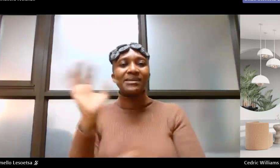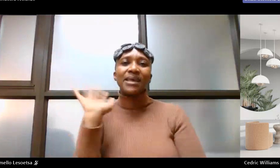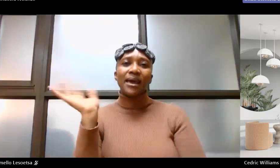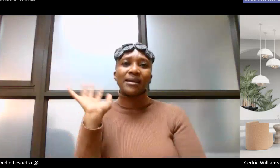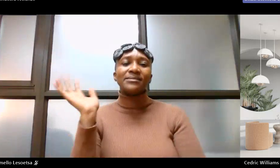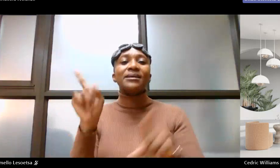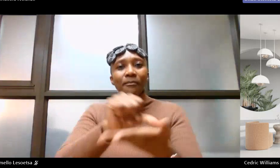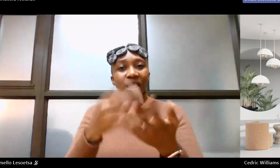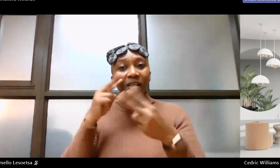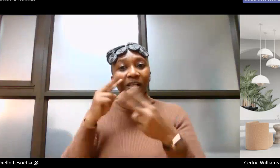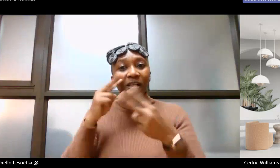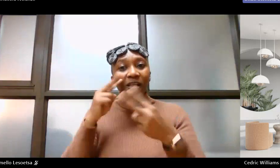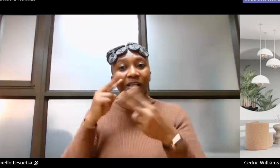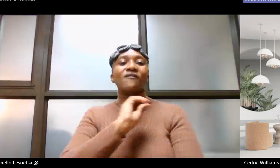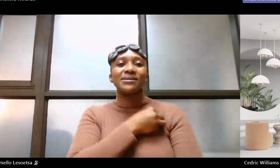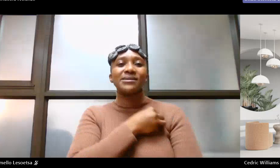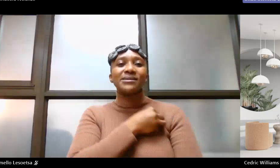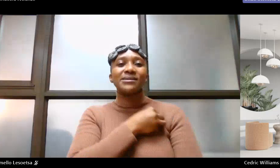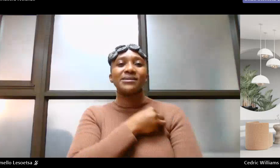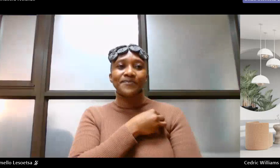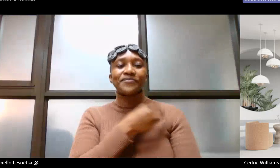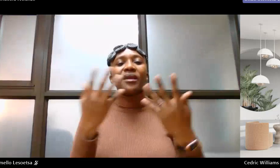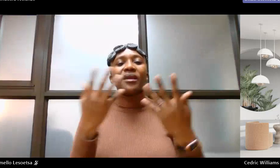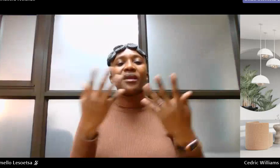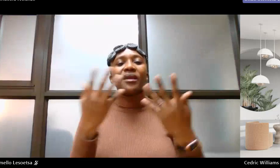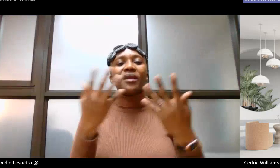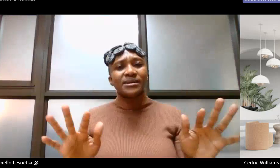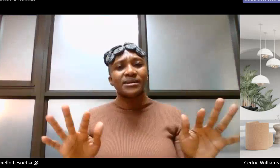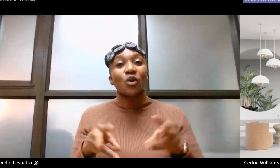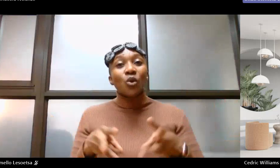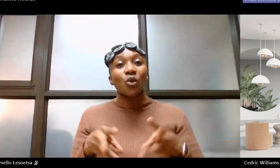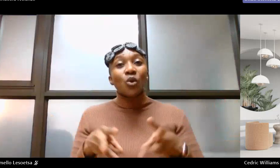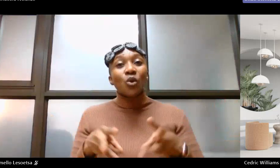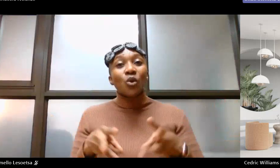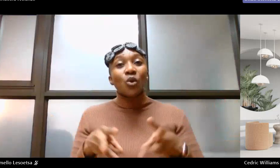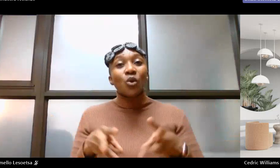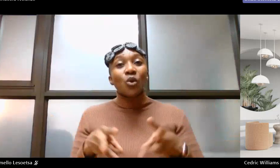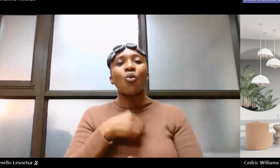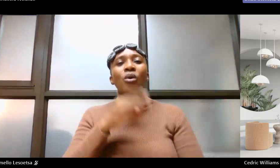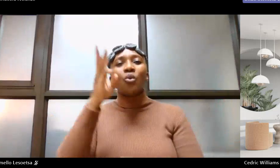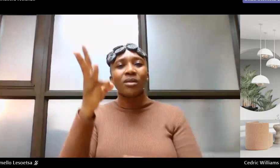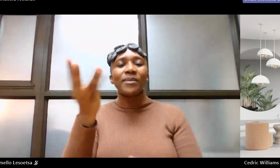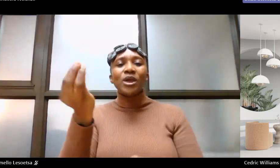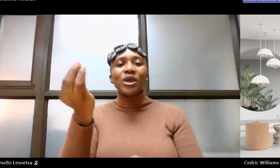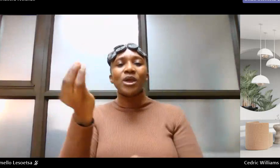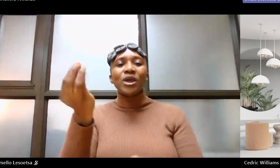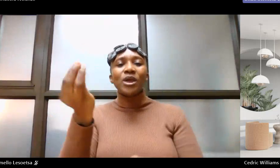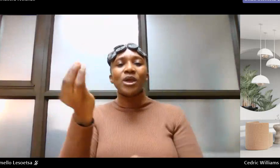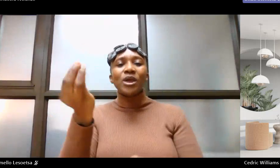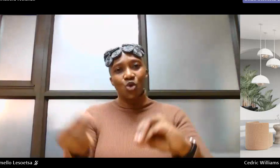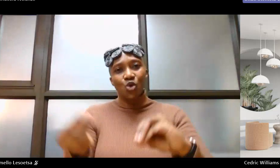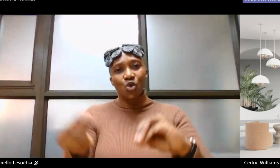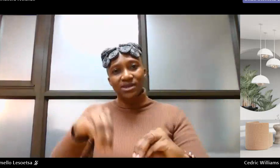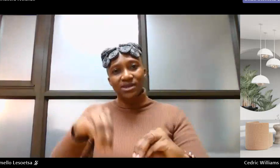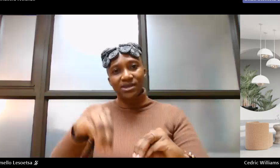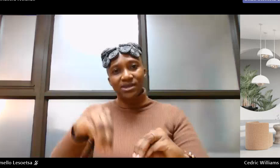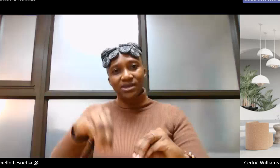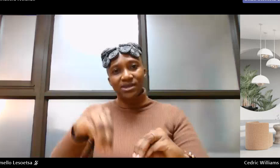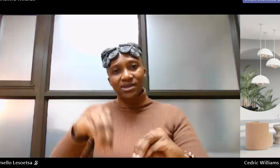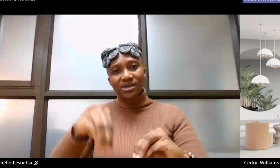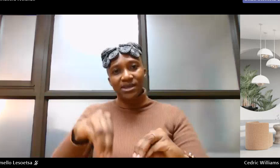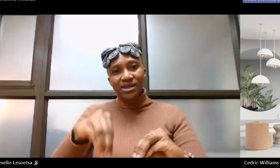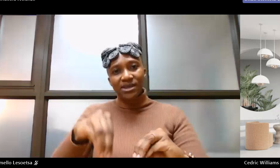of disability. And in that way, we will be contributing towards the decolonization. We